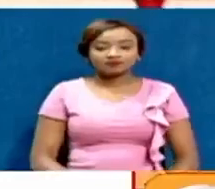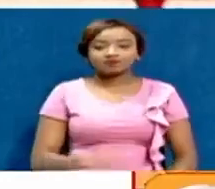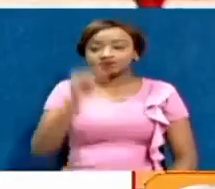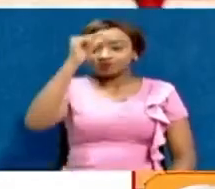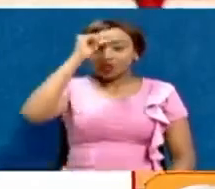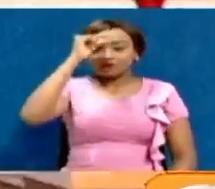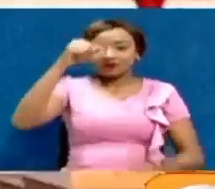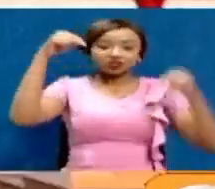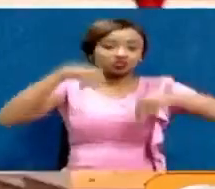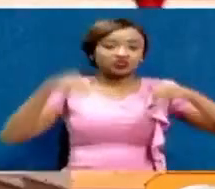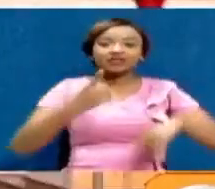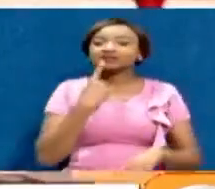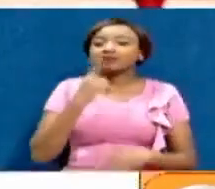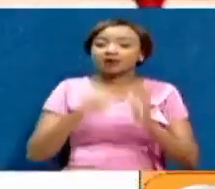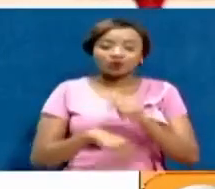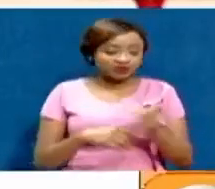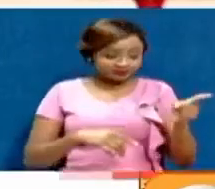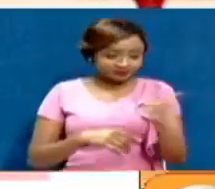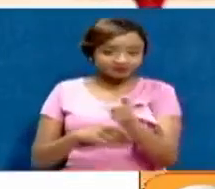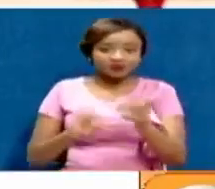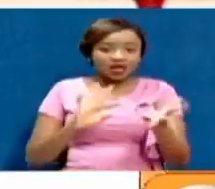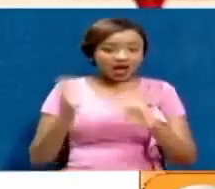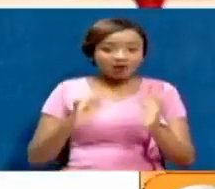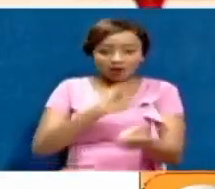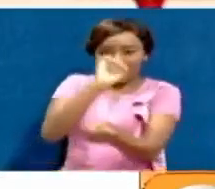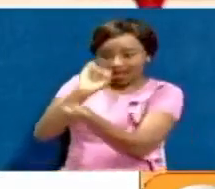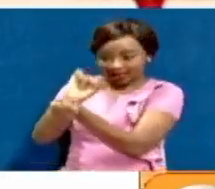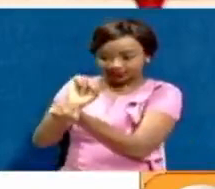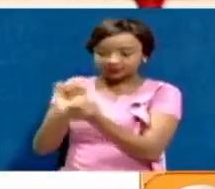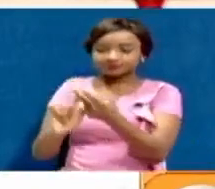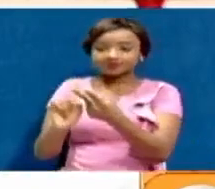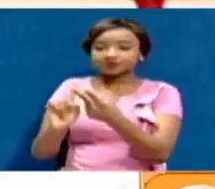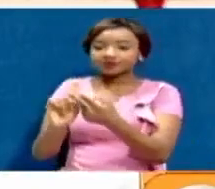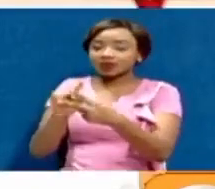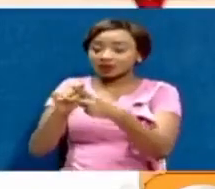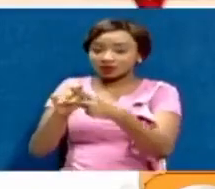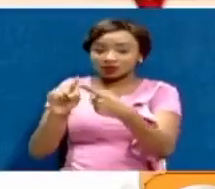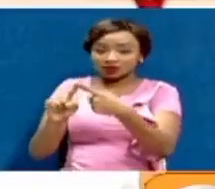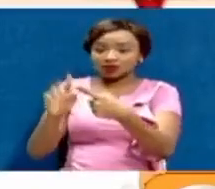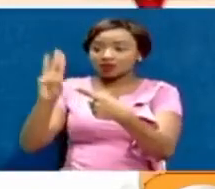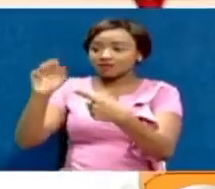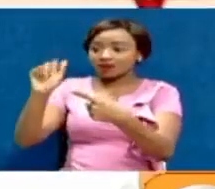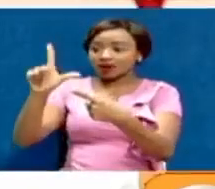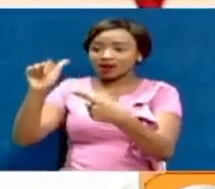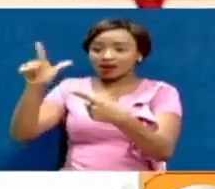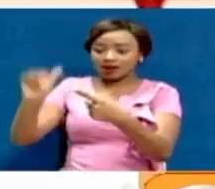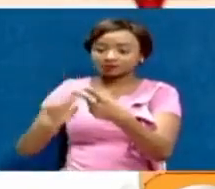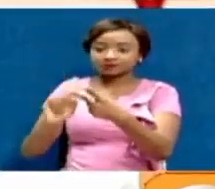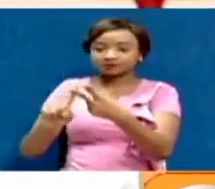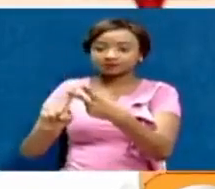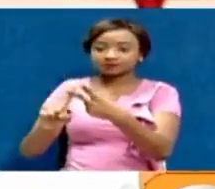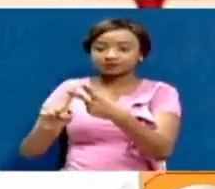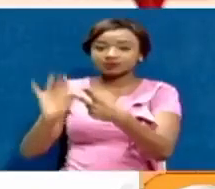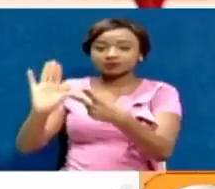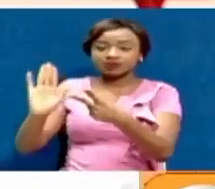And the government is tonight on the spot after arbitrarily arresting and detaining Senators Cleophas Malala of Kakamega County and his